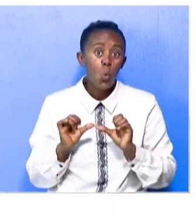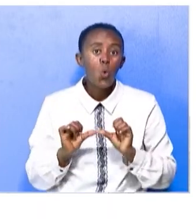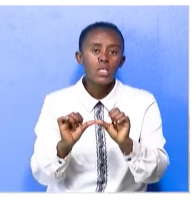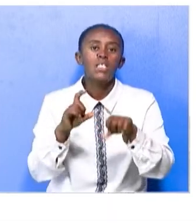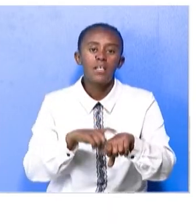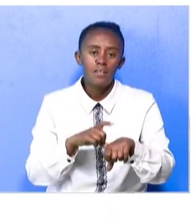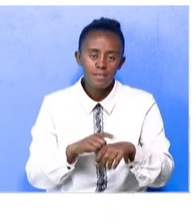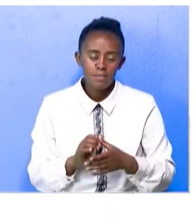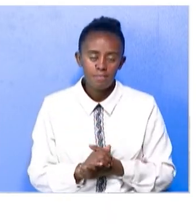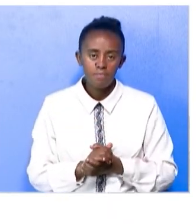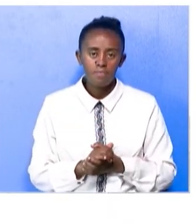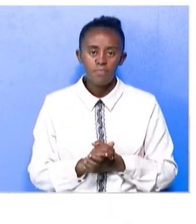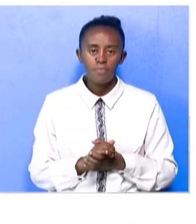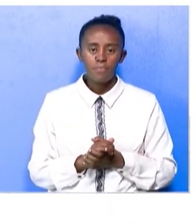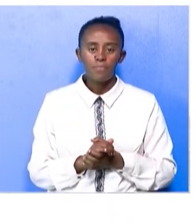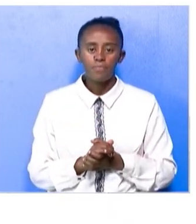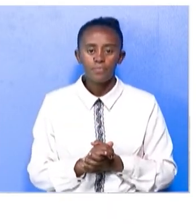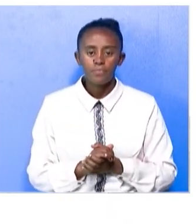7.